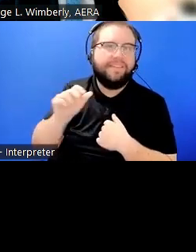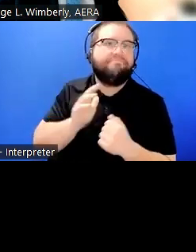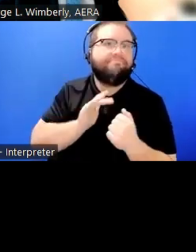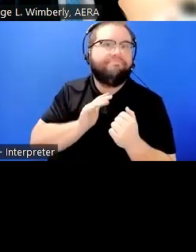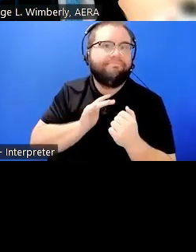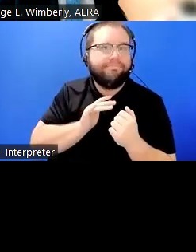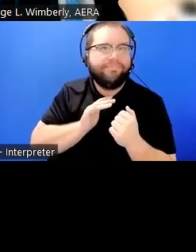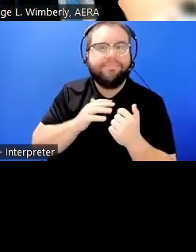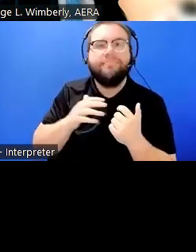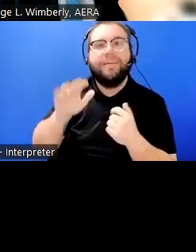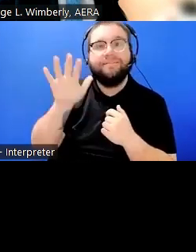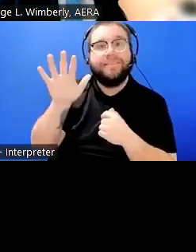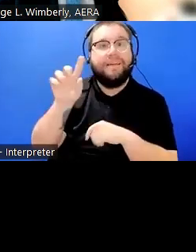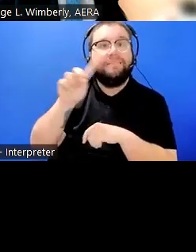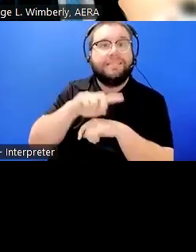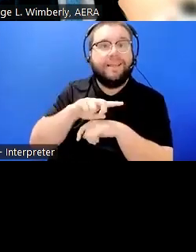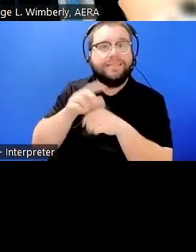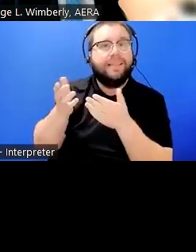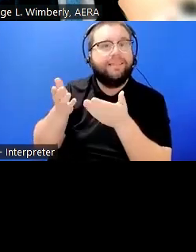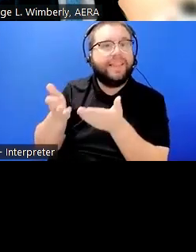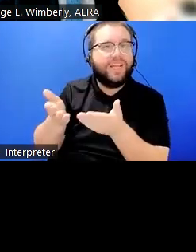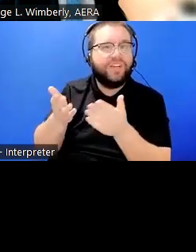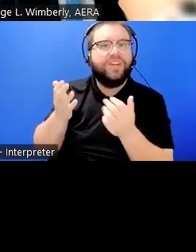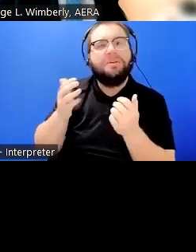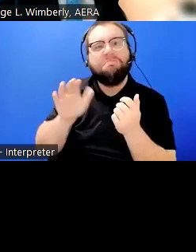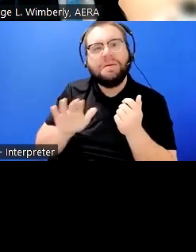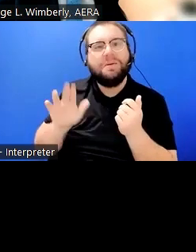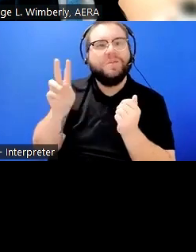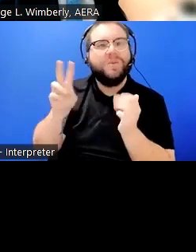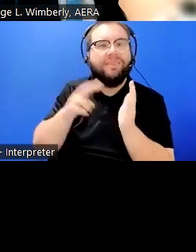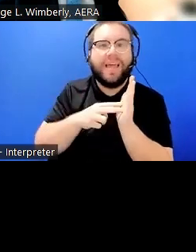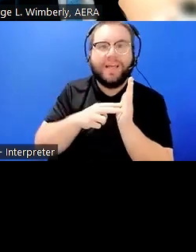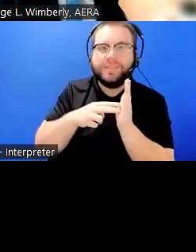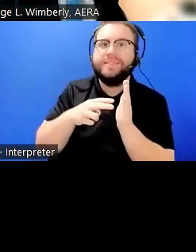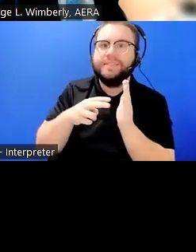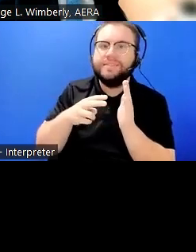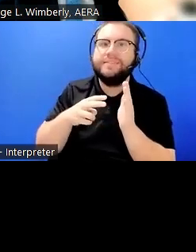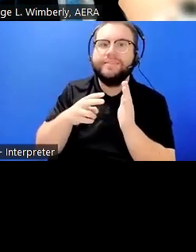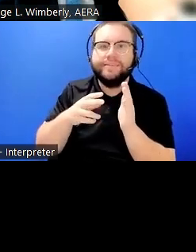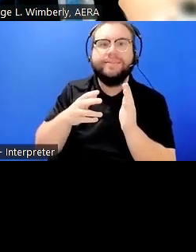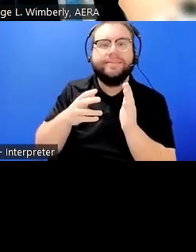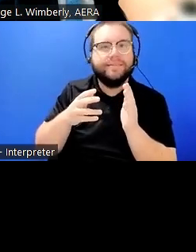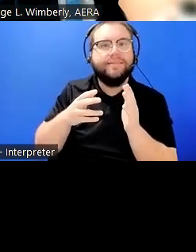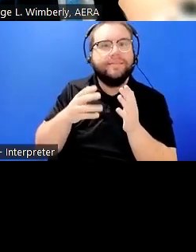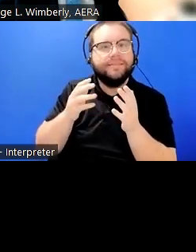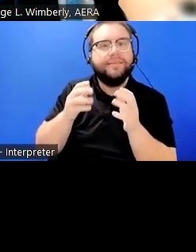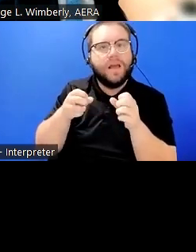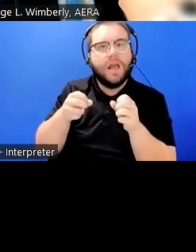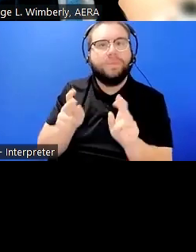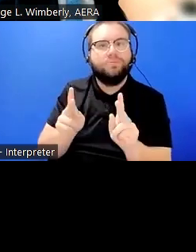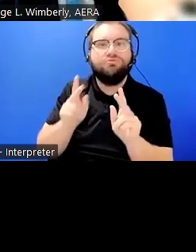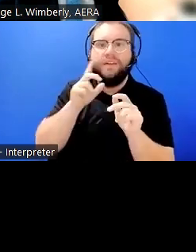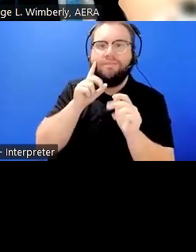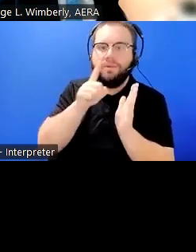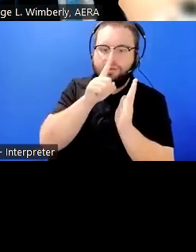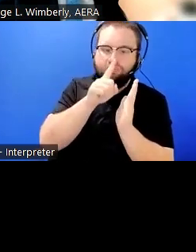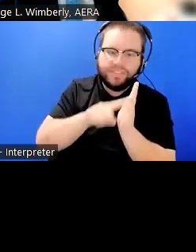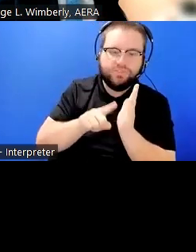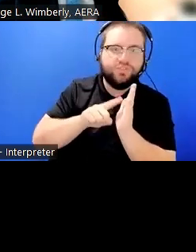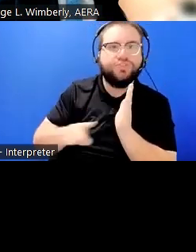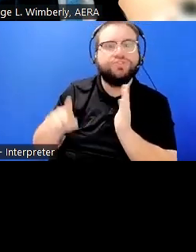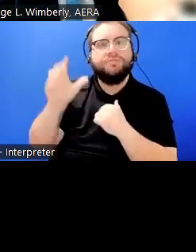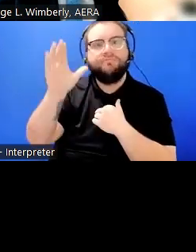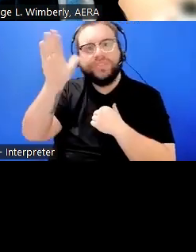course of 5 days. We'll have about 2,000 or so concurrent sessions where these sessions will be where research will be presented